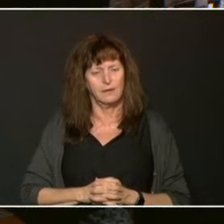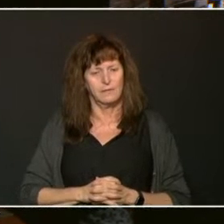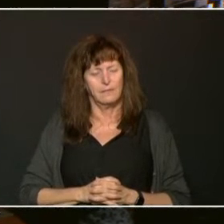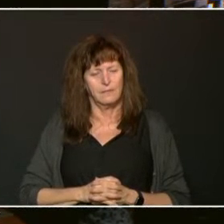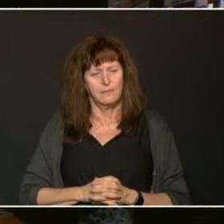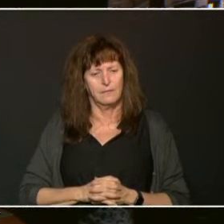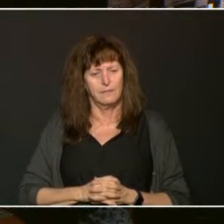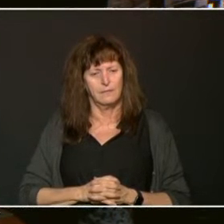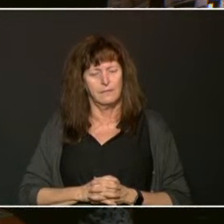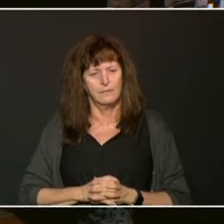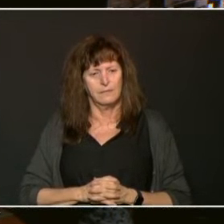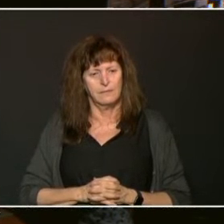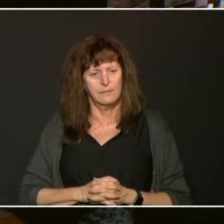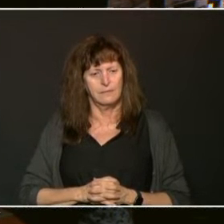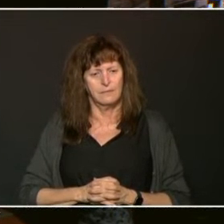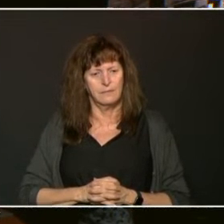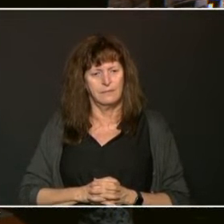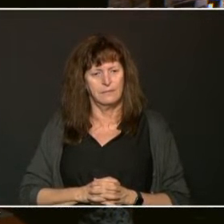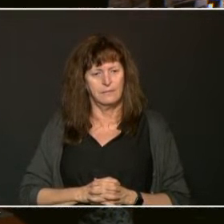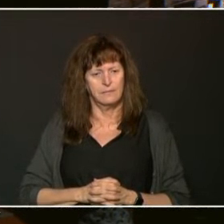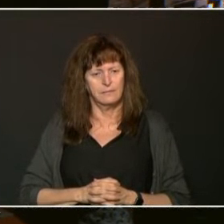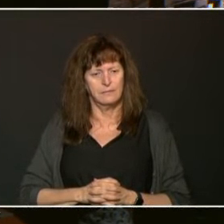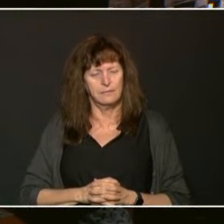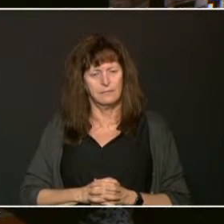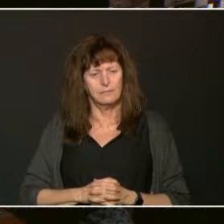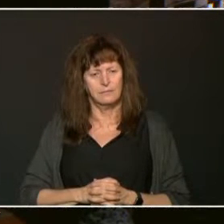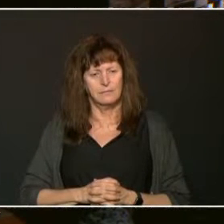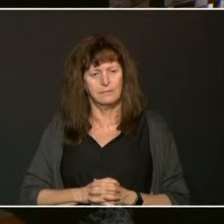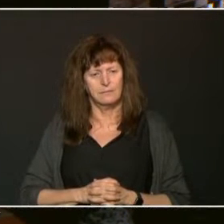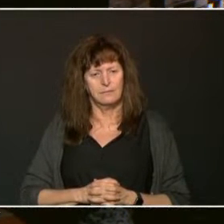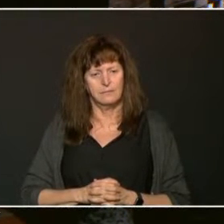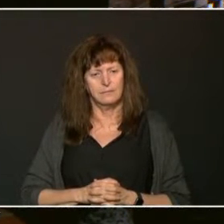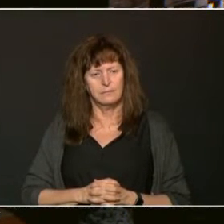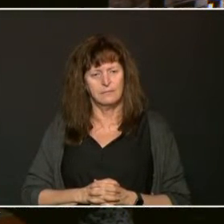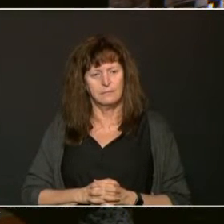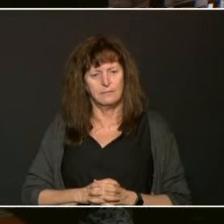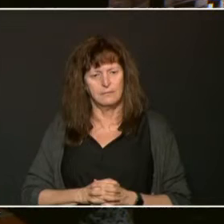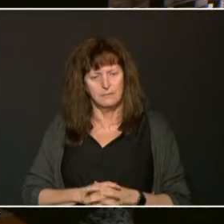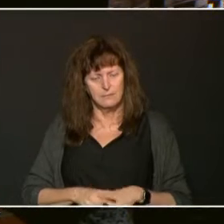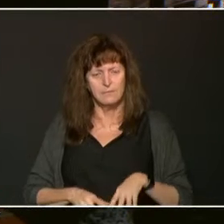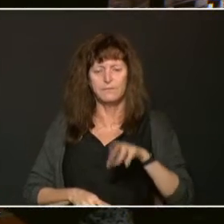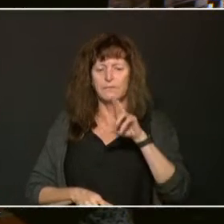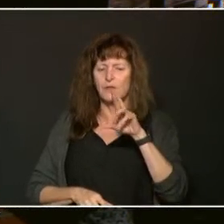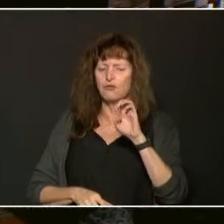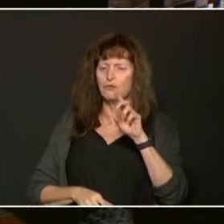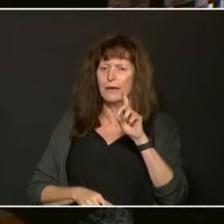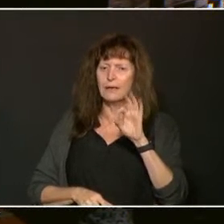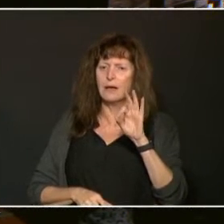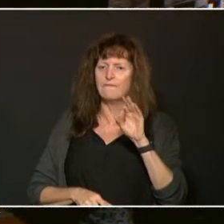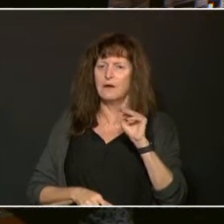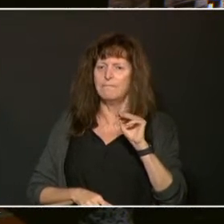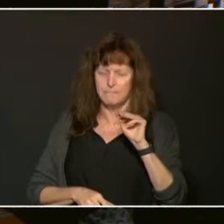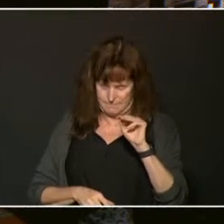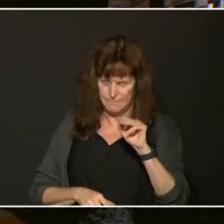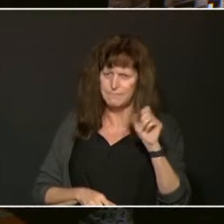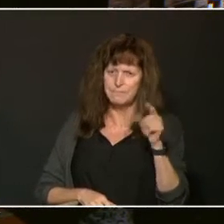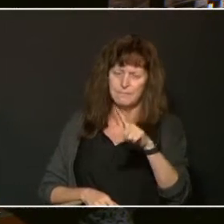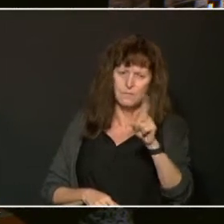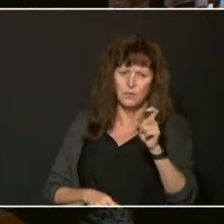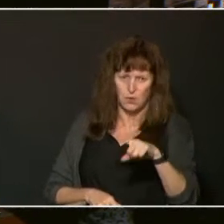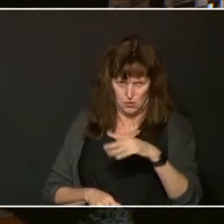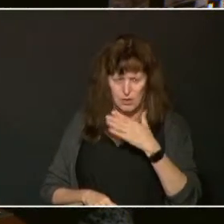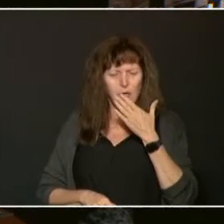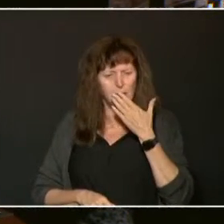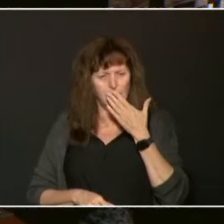from Red FM. Please go ahead. Thank you, doctors, for taking my question. There were reports in the morning about few